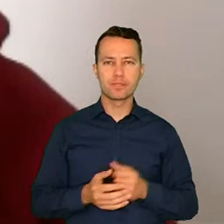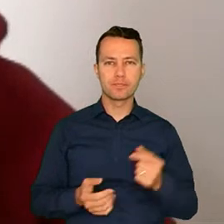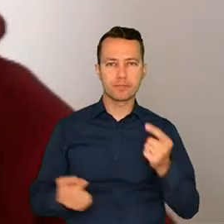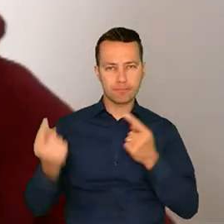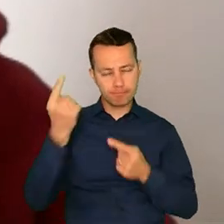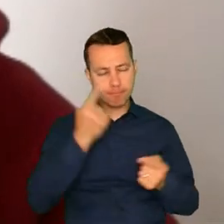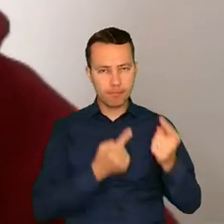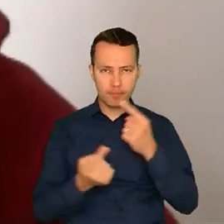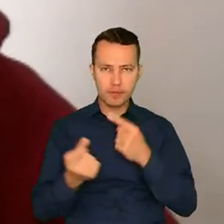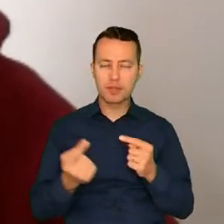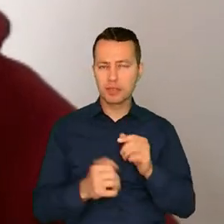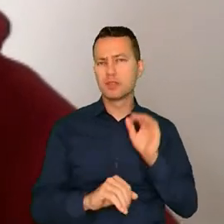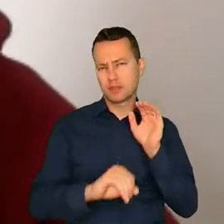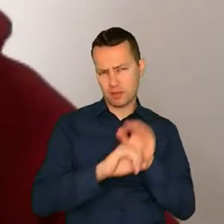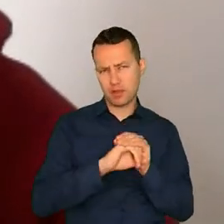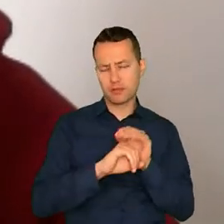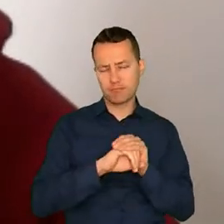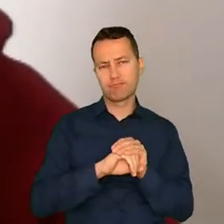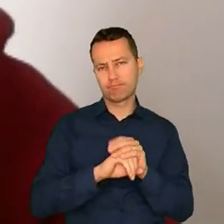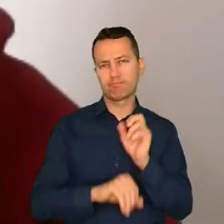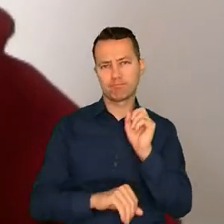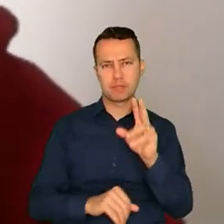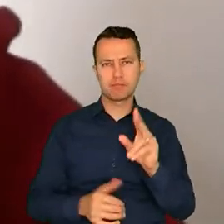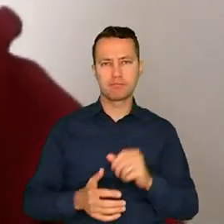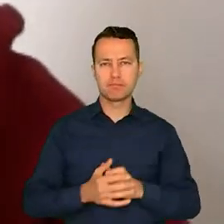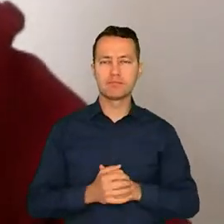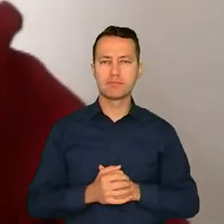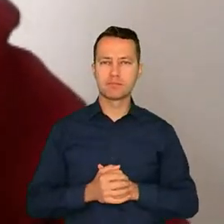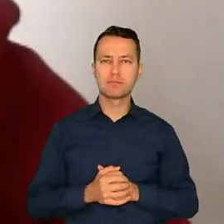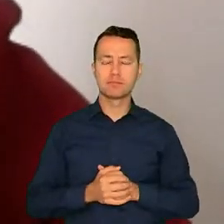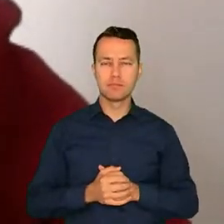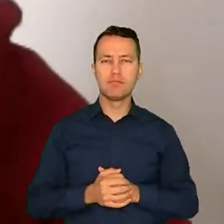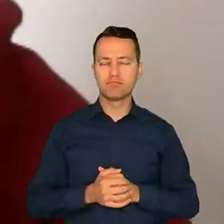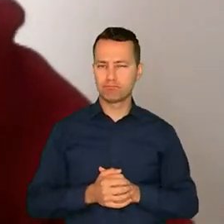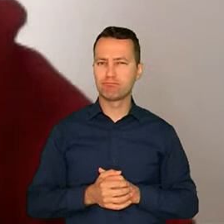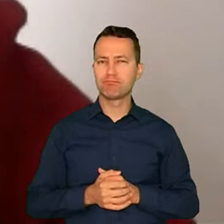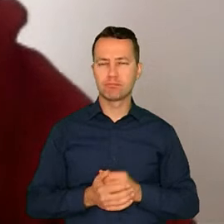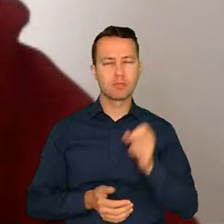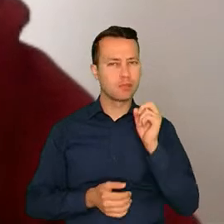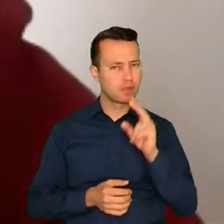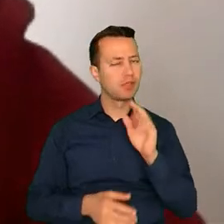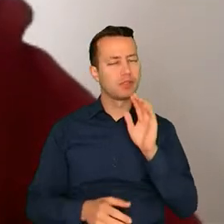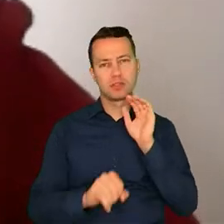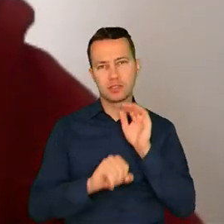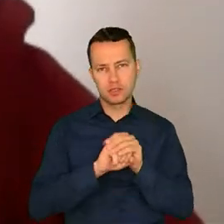Yes, I think I do. And I mean, my closing message would just be,